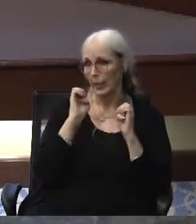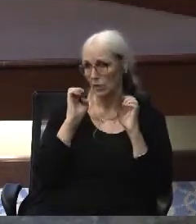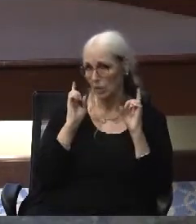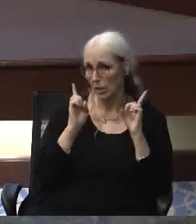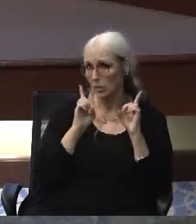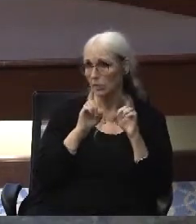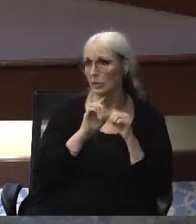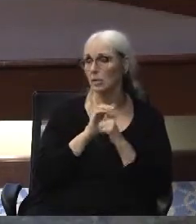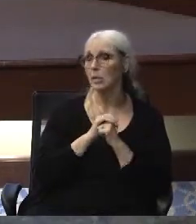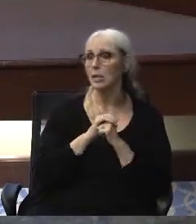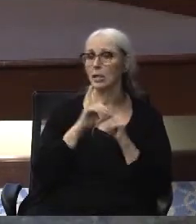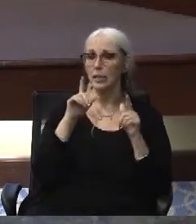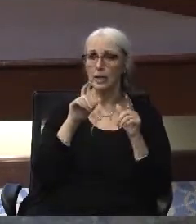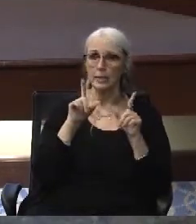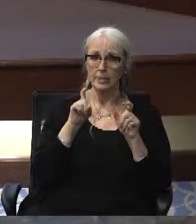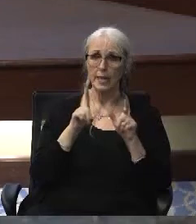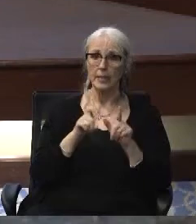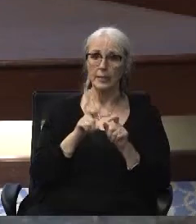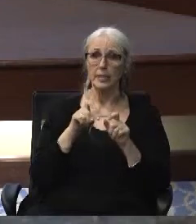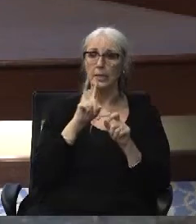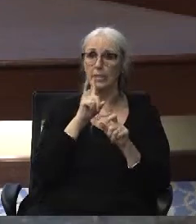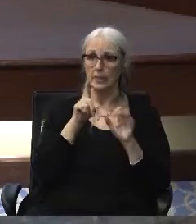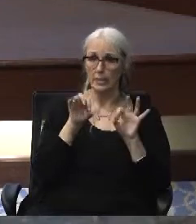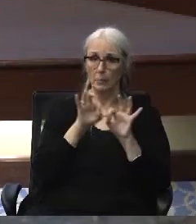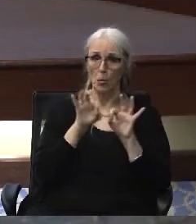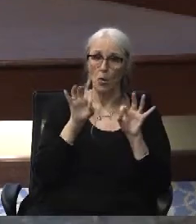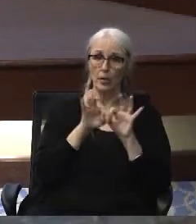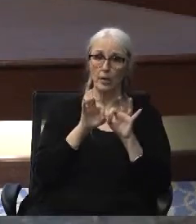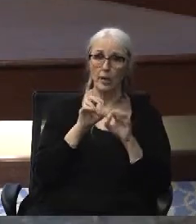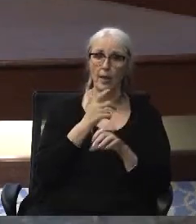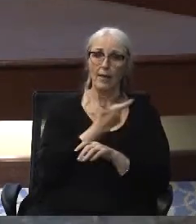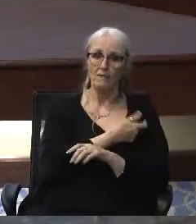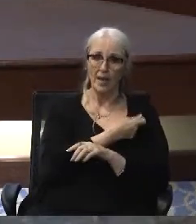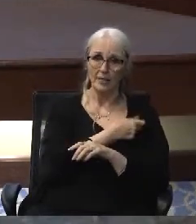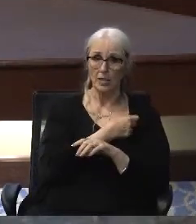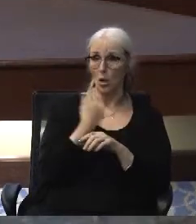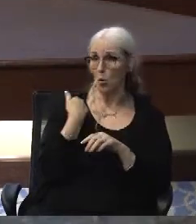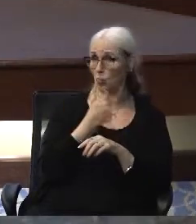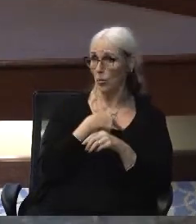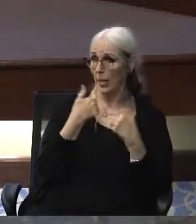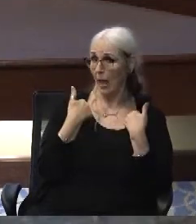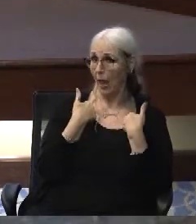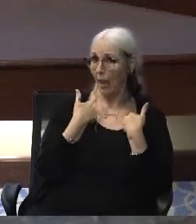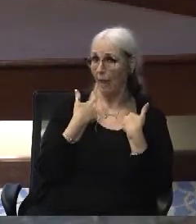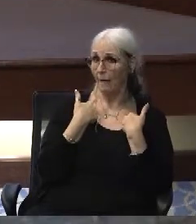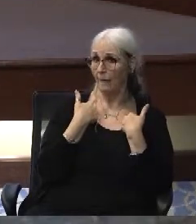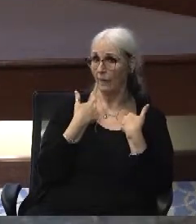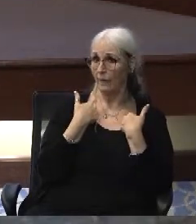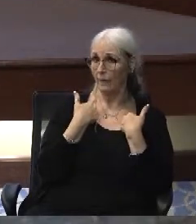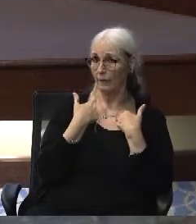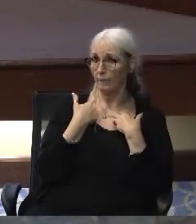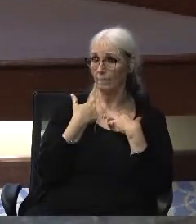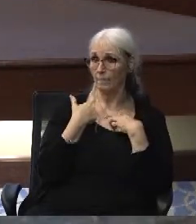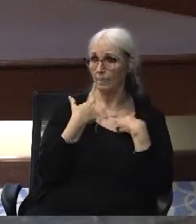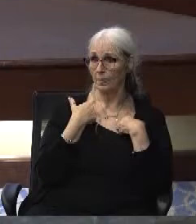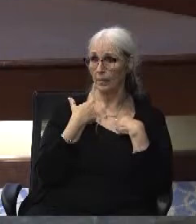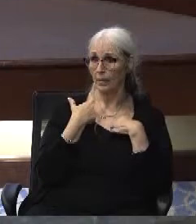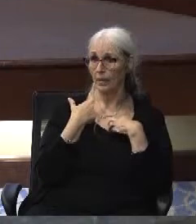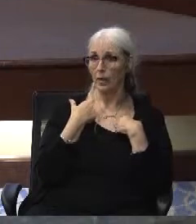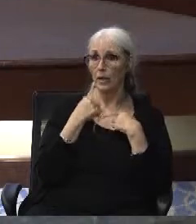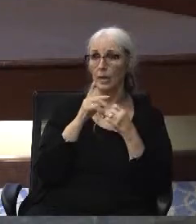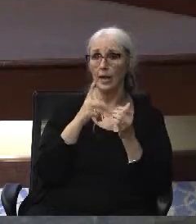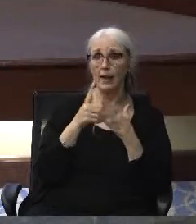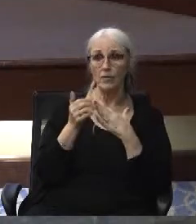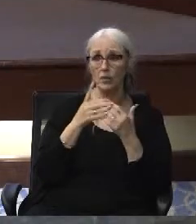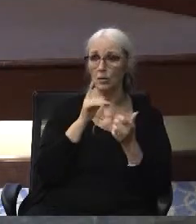cyclical, and the testing is as important as the vaccination. Do we have even though there's uncertainty